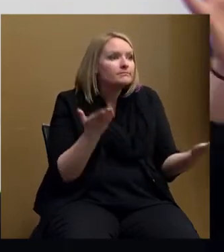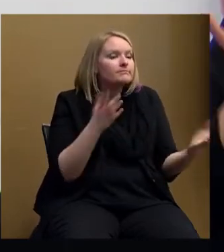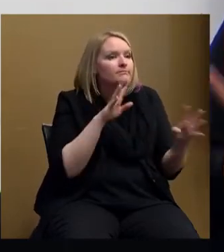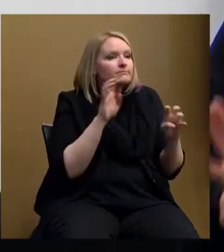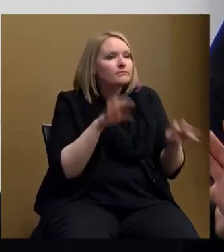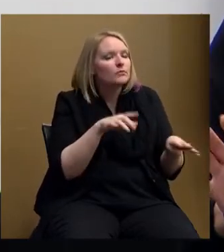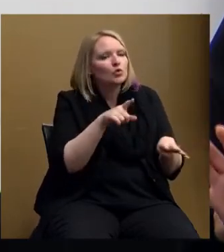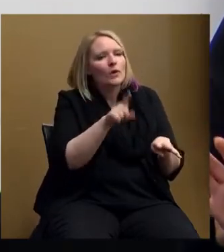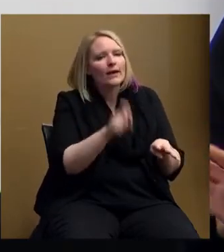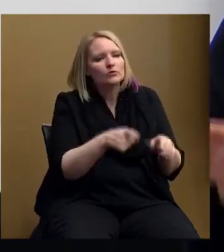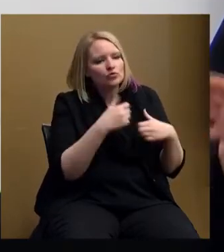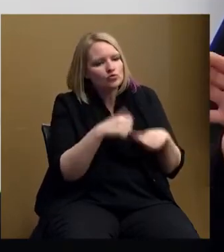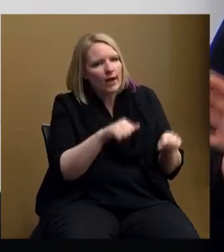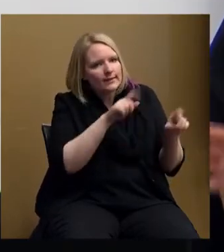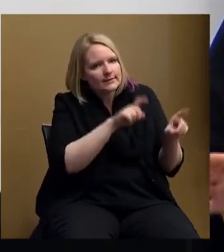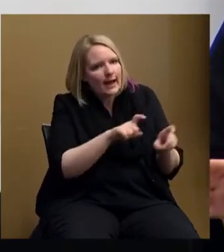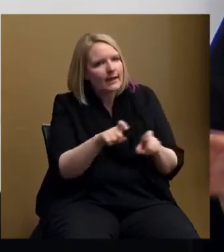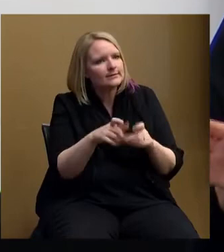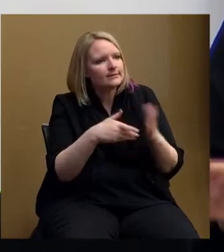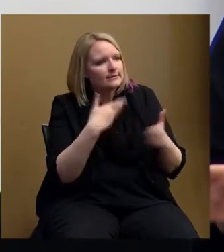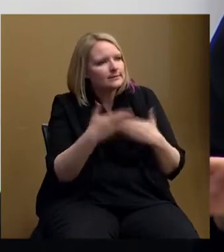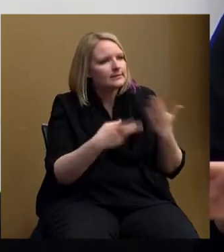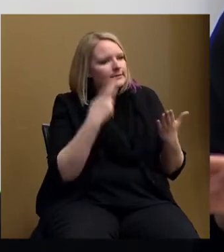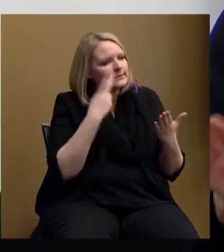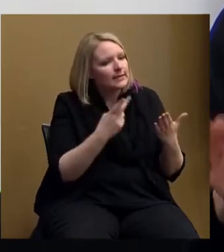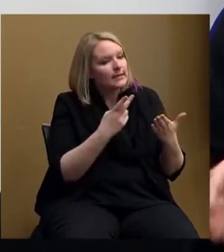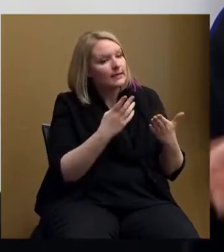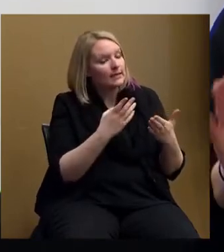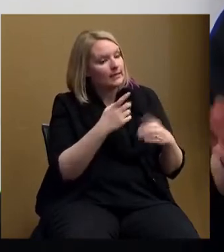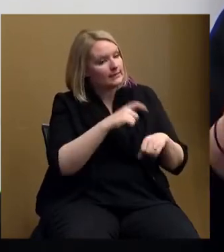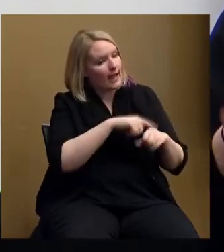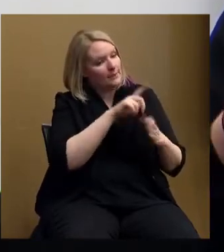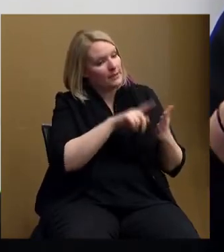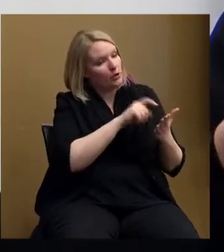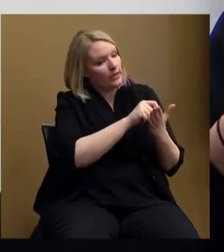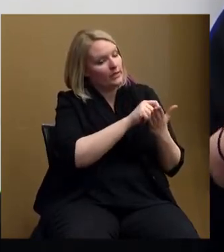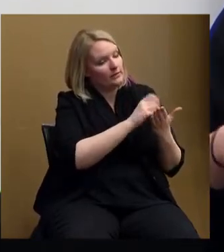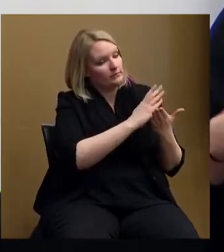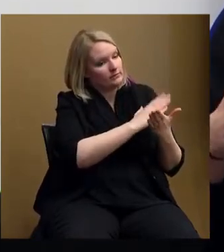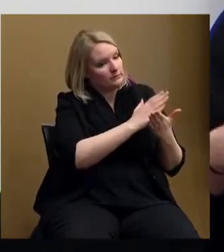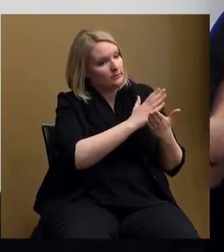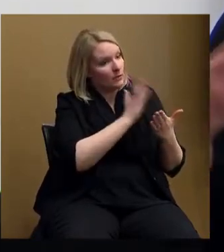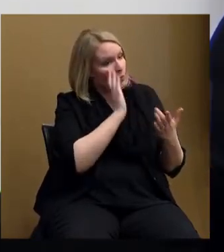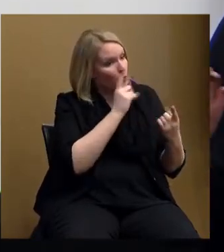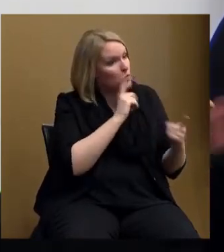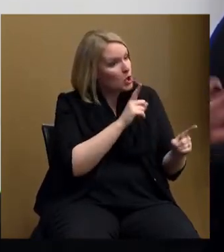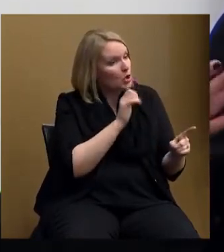just trying things out for lengths of time to see